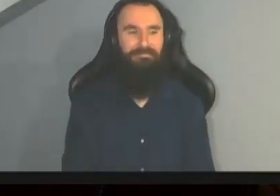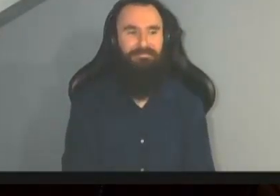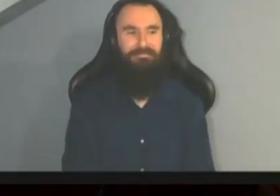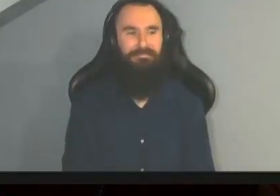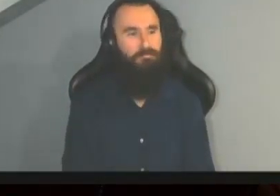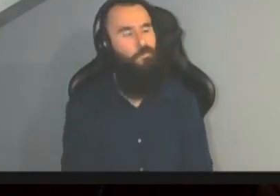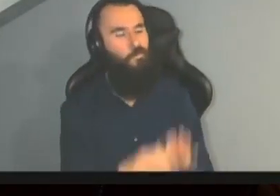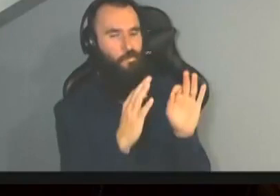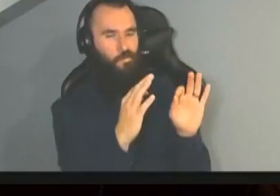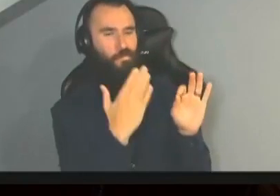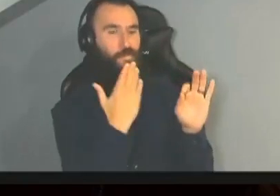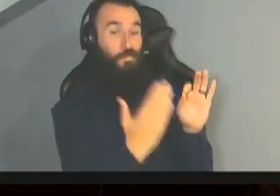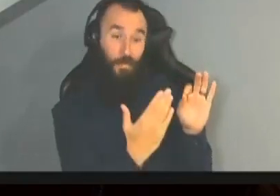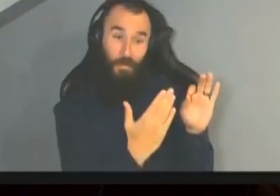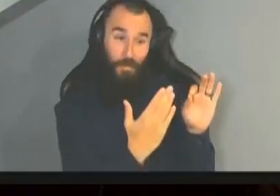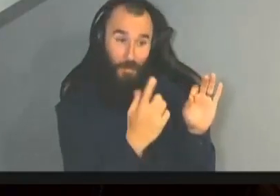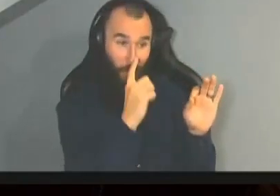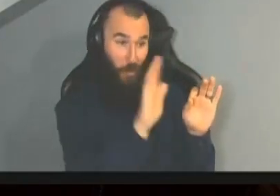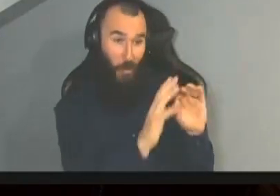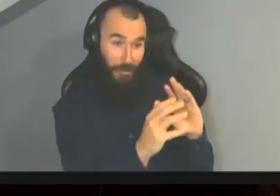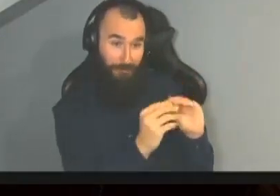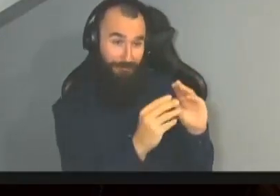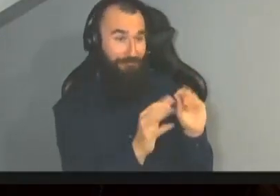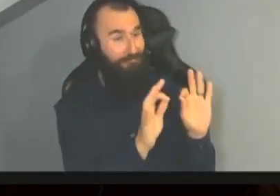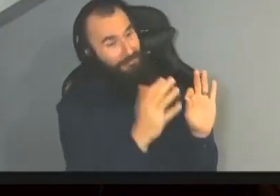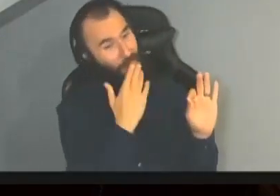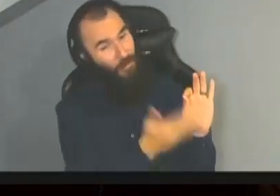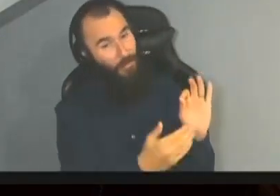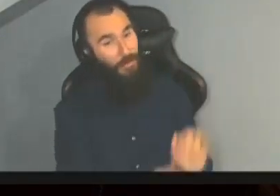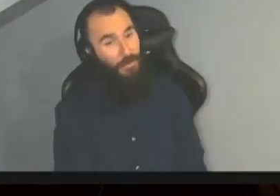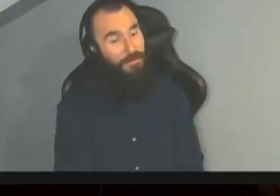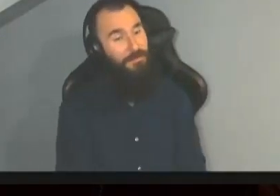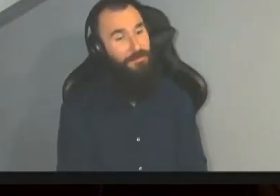Thank you for your testimony. Appreciate it.